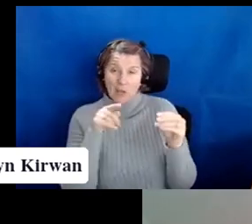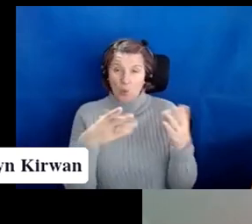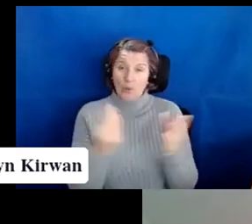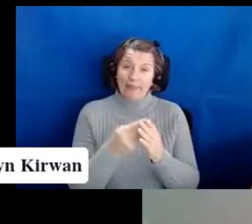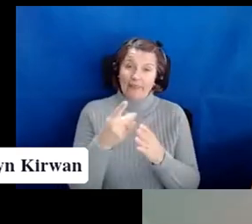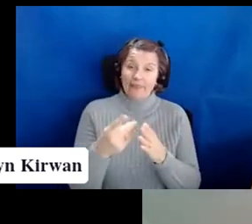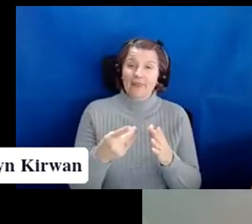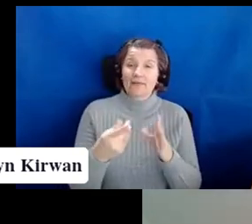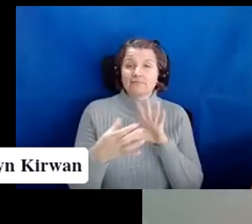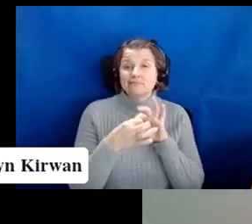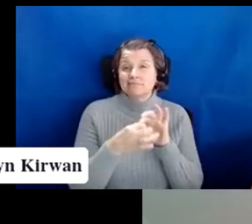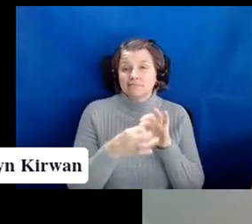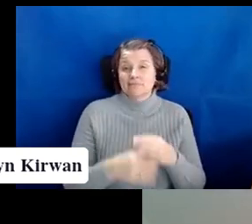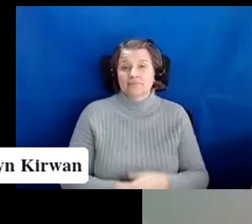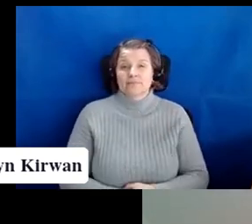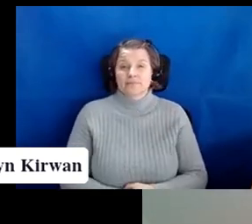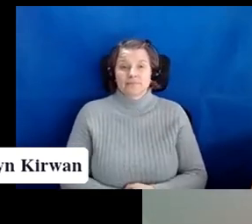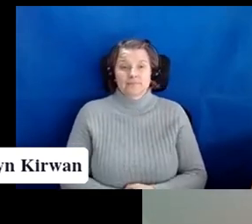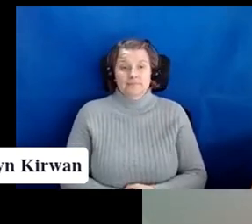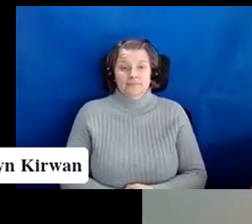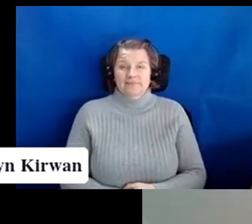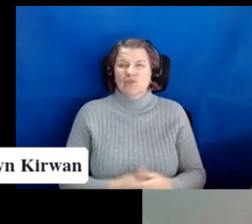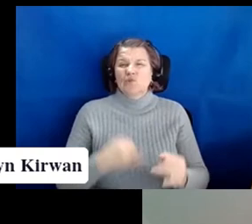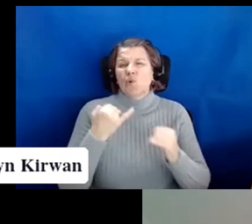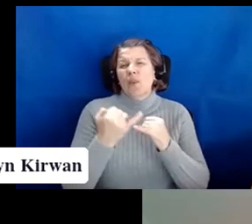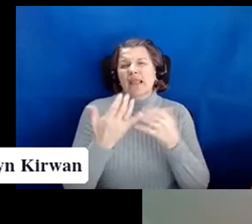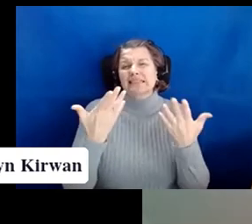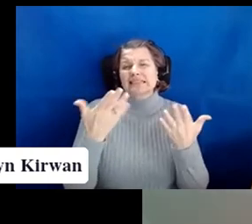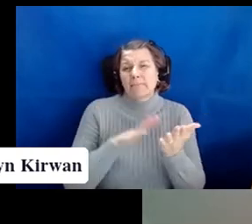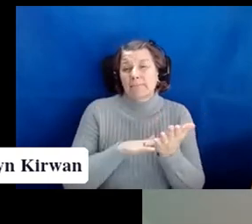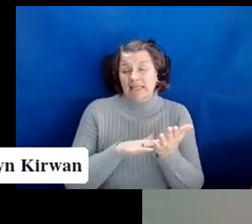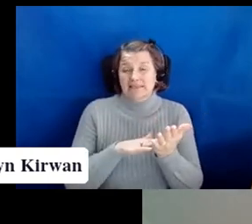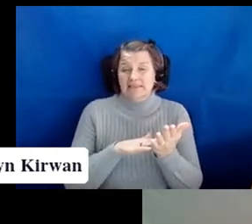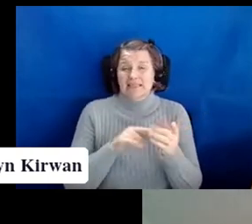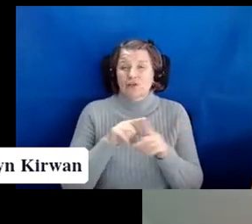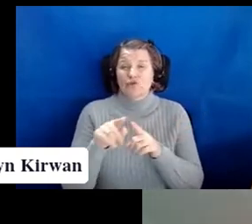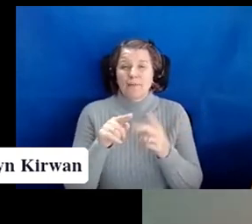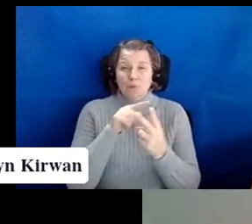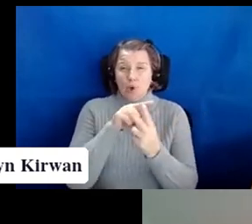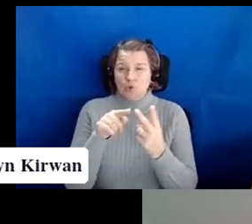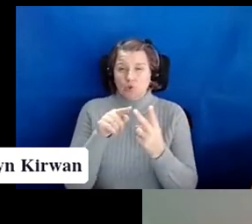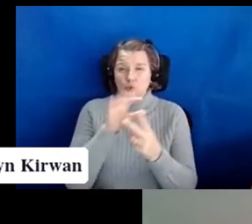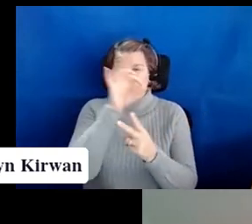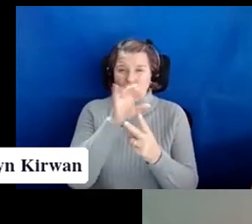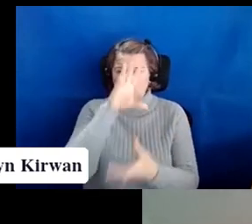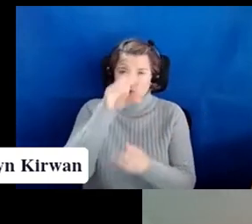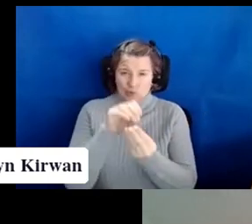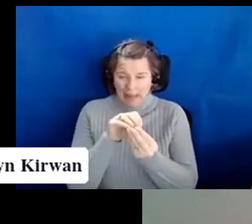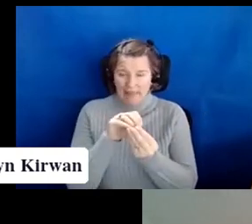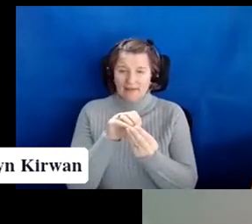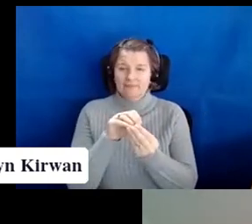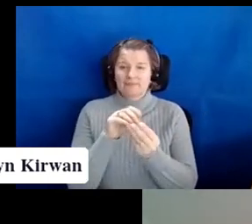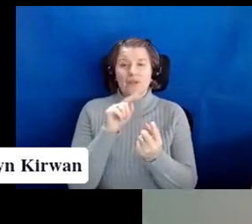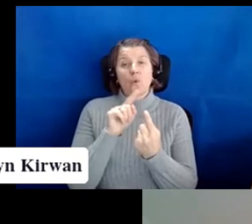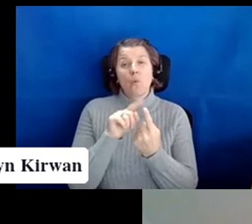Great, thank you. Just we're getting into the last 10 minutes. So just I'll try and put two questions together succinctly that are coming up. What one